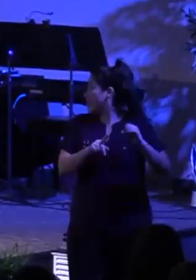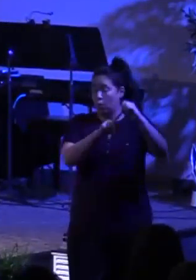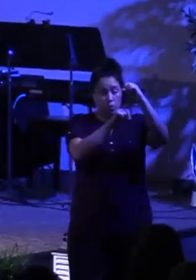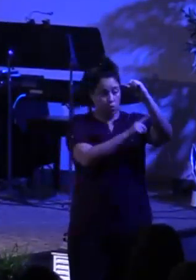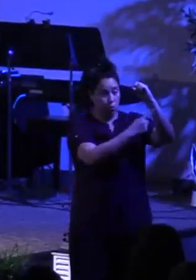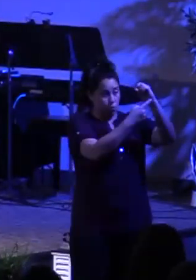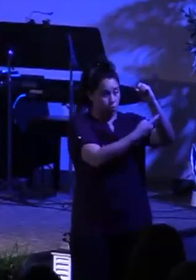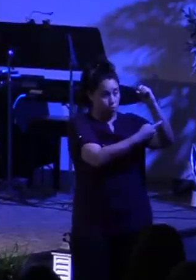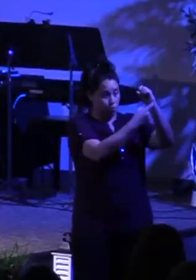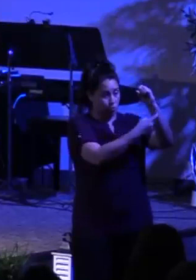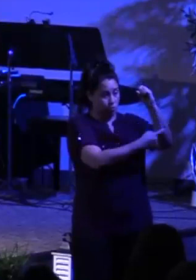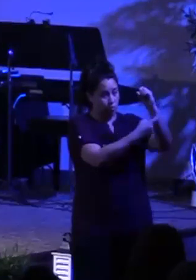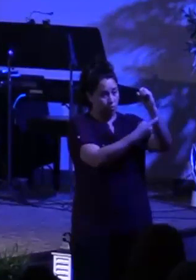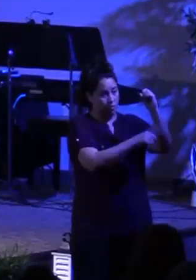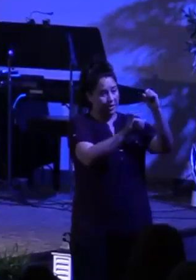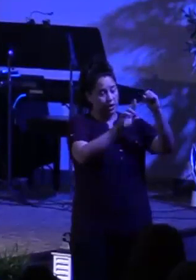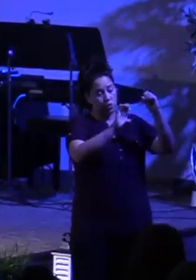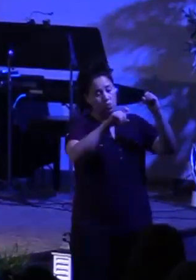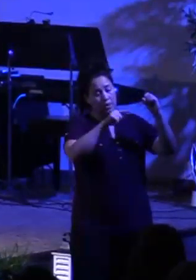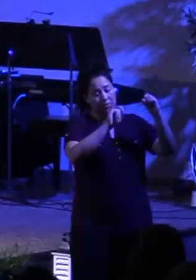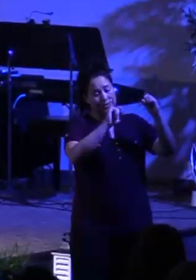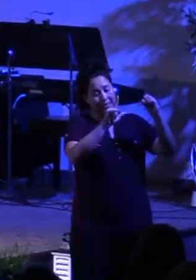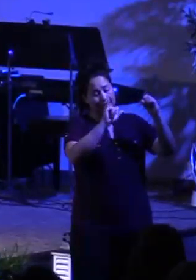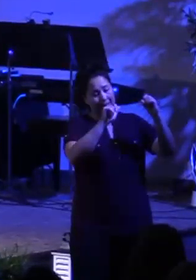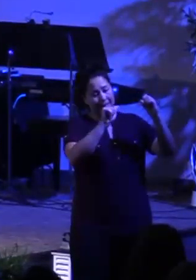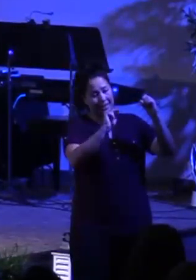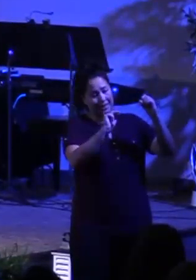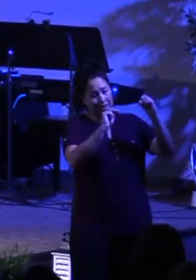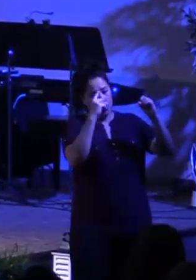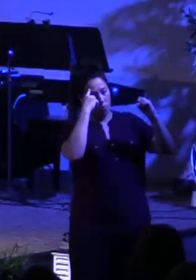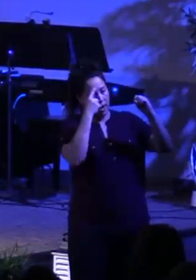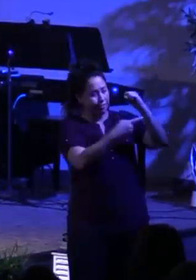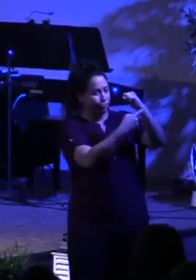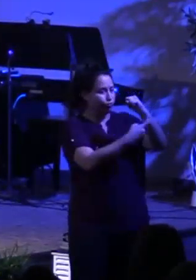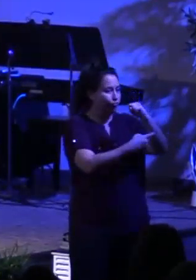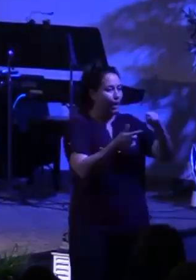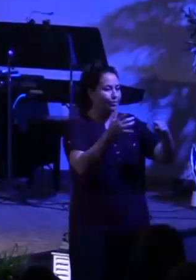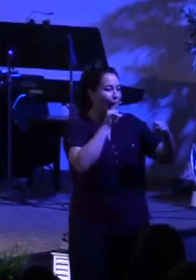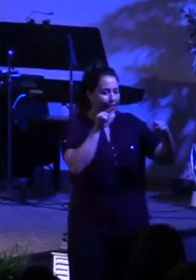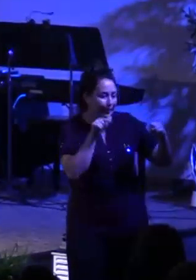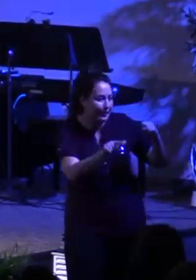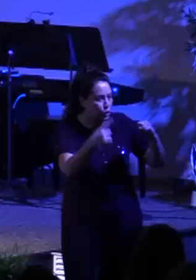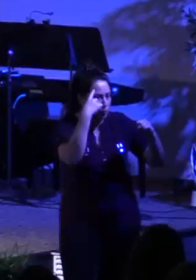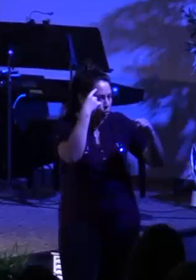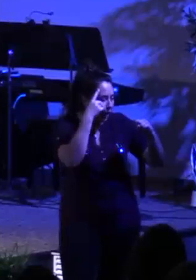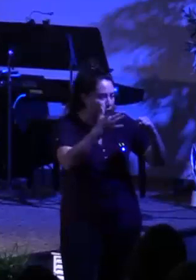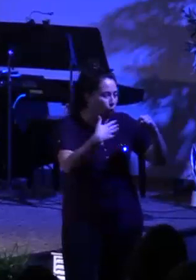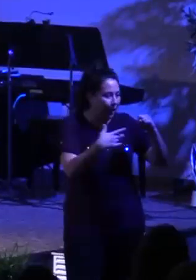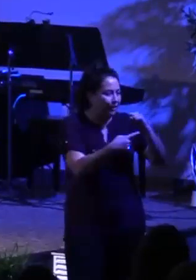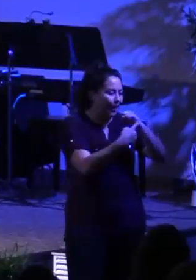the reptilian brain. And the reptilian brain, the lizard brain, there's other, basically, it's the things that